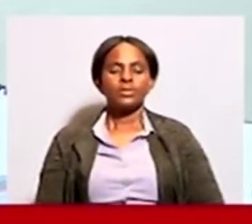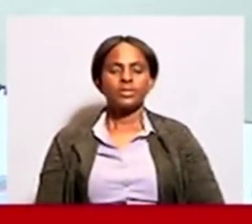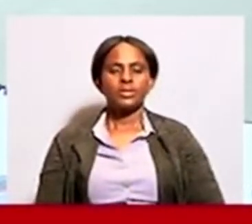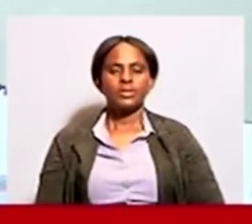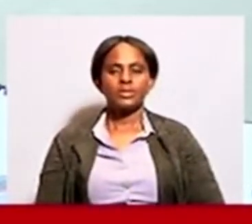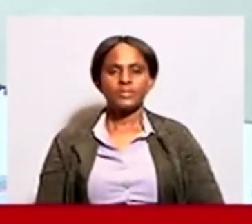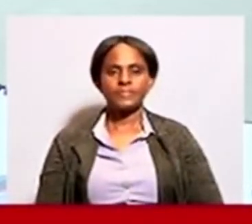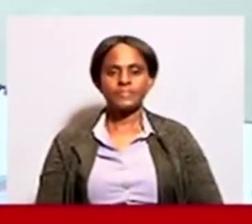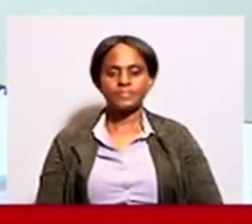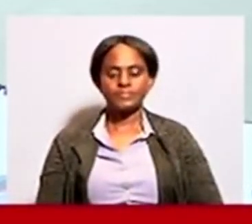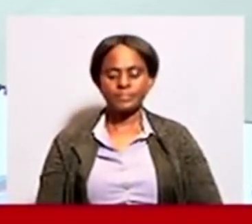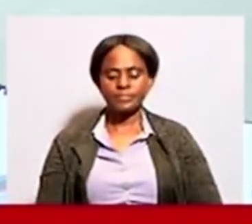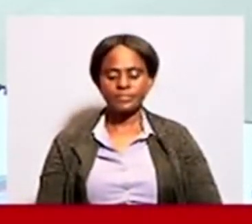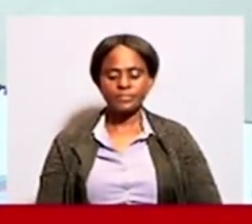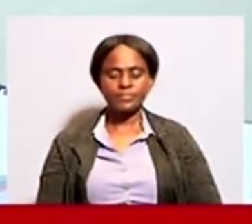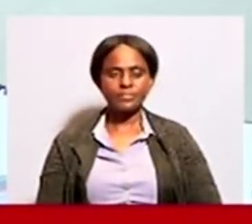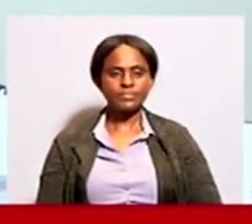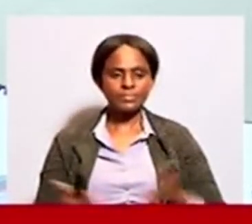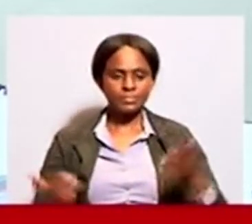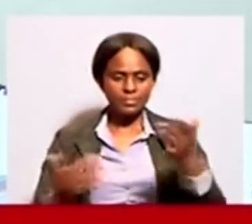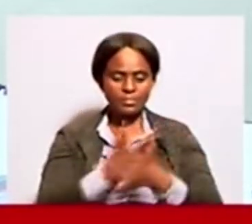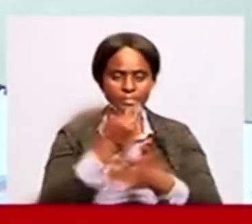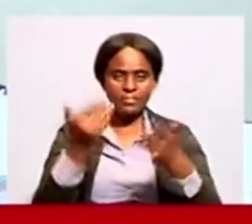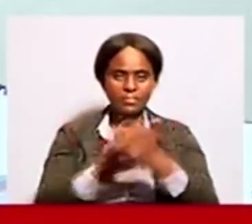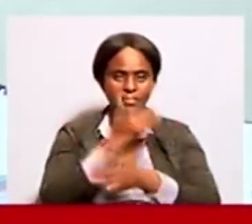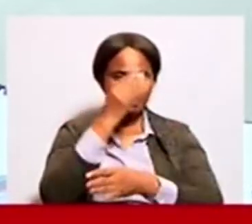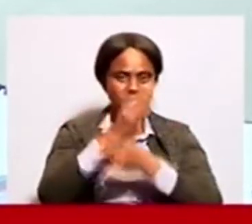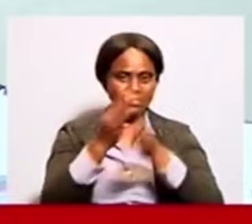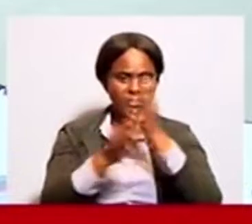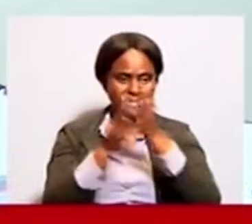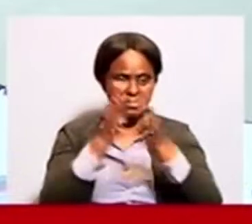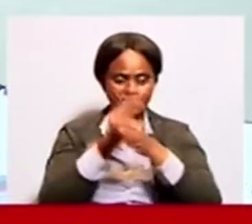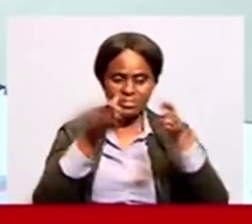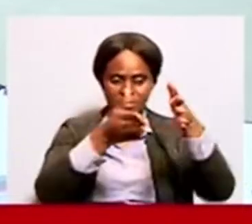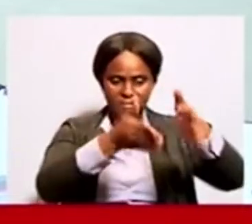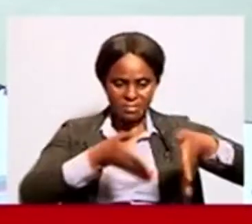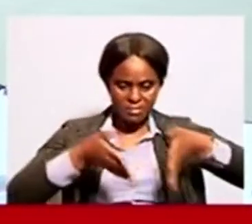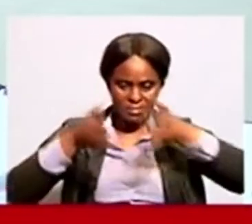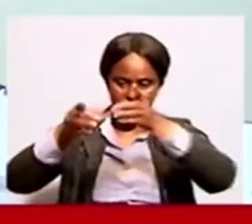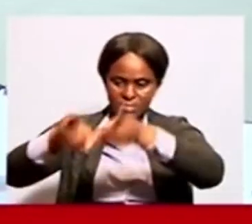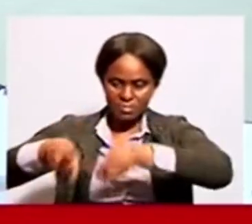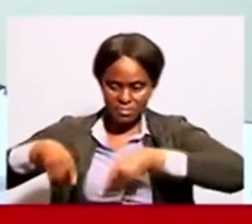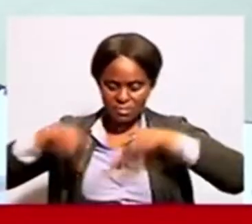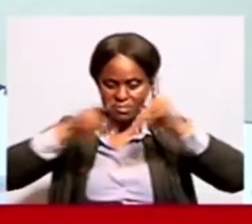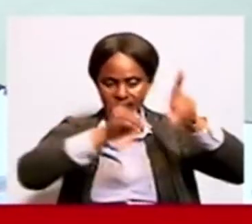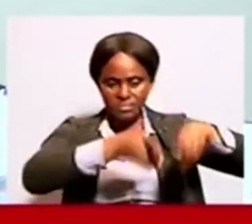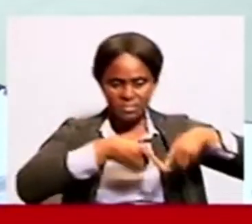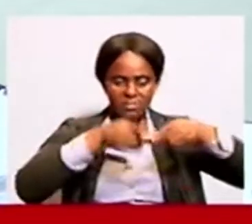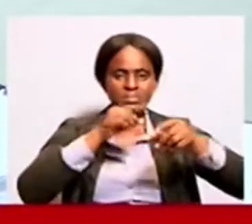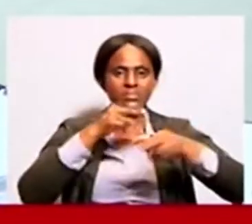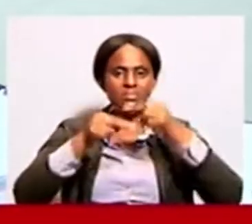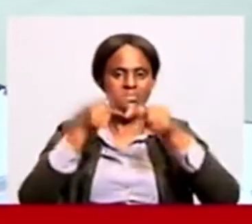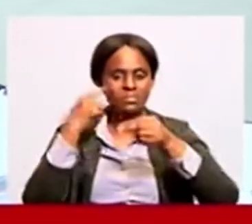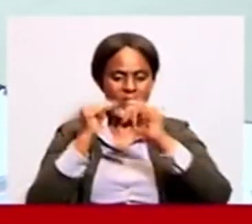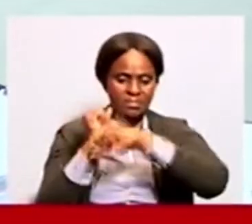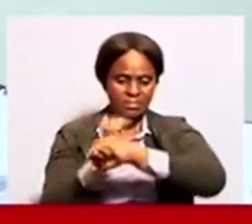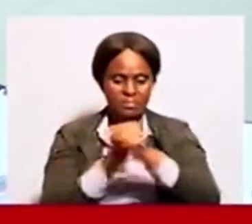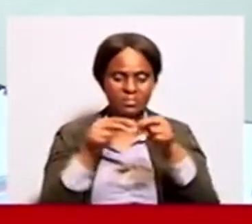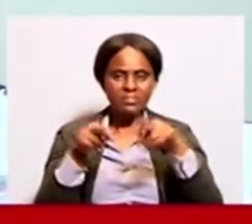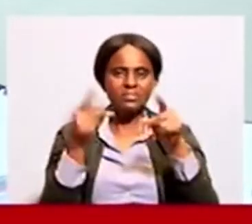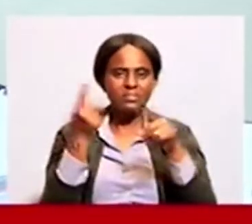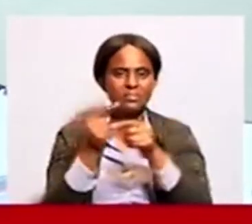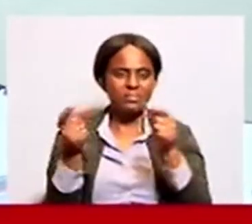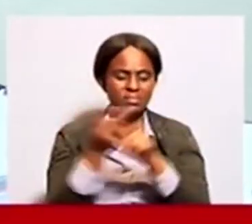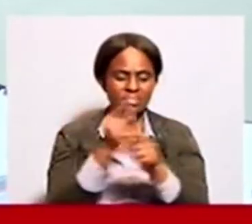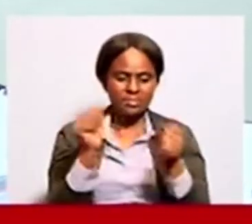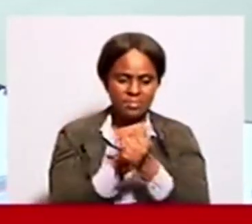How can a new reconstructed drainage, which was meant to protect the road from the